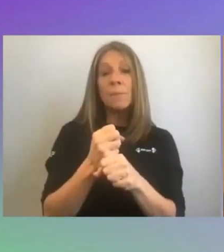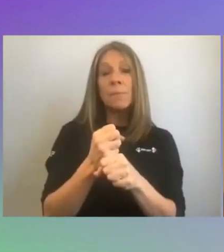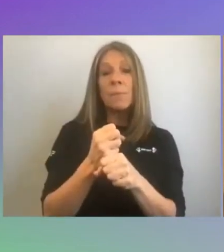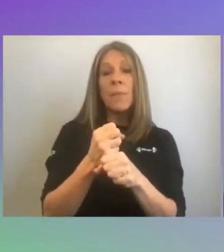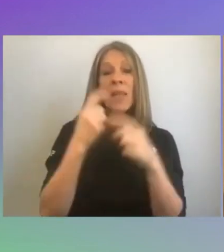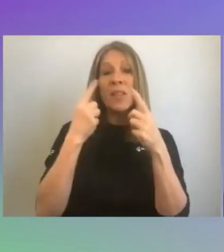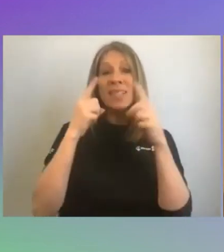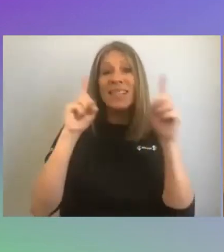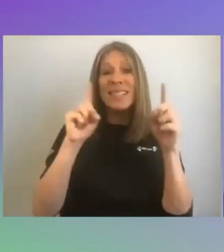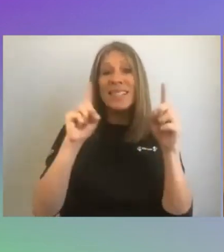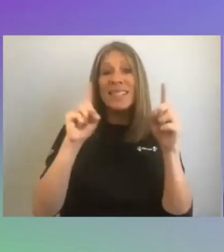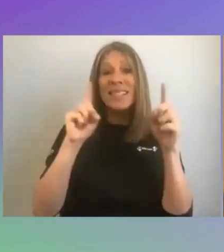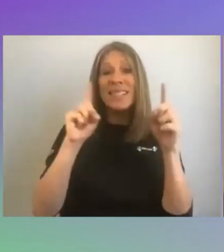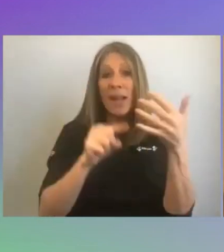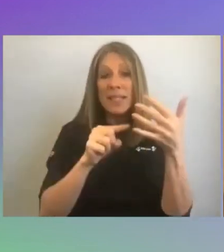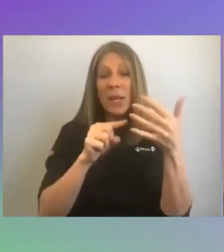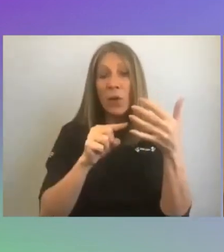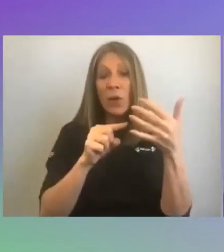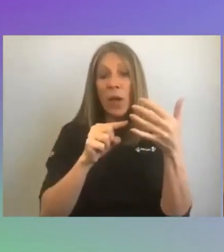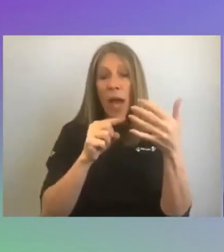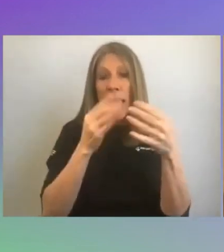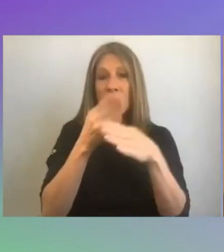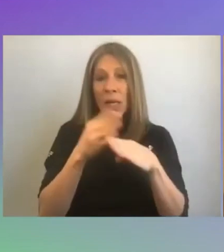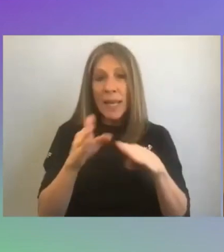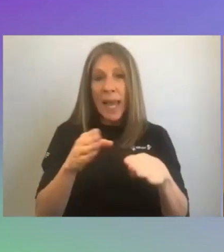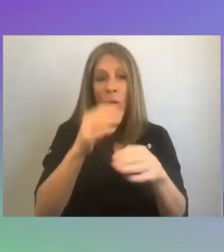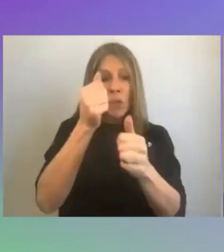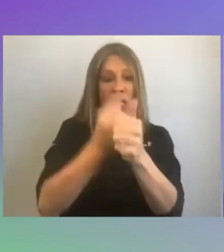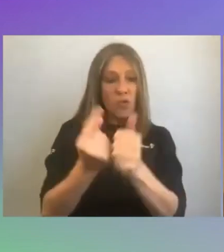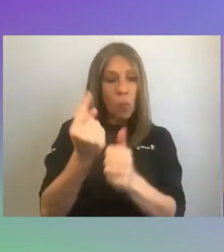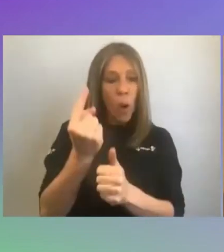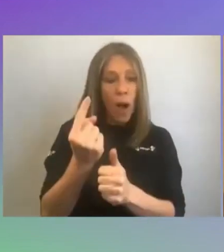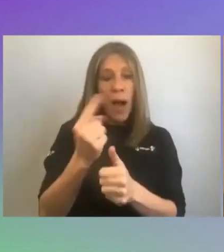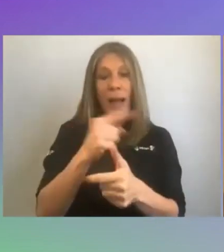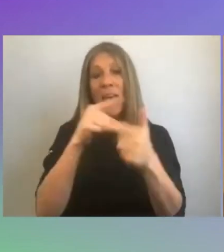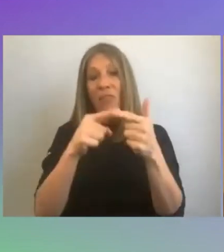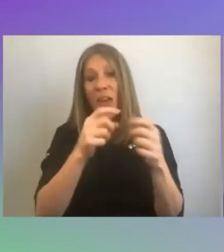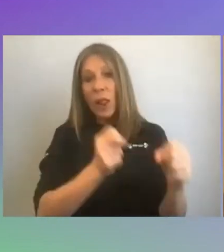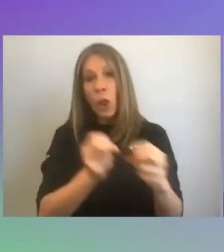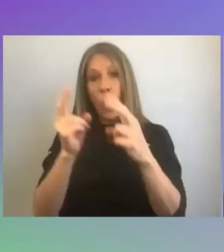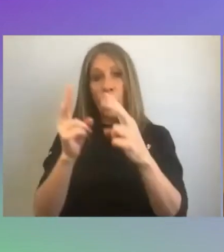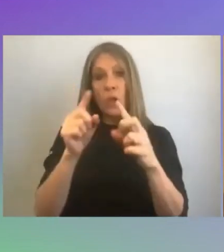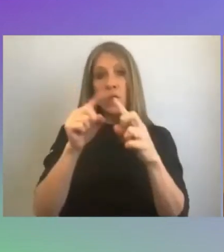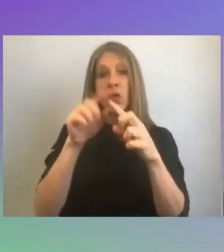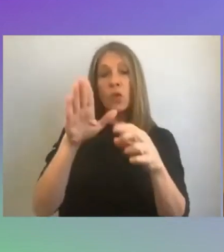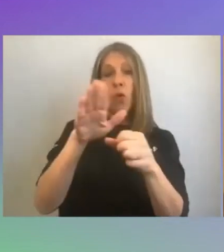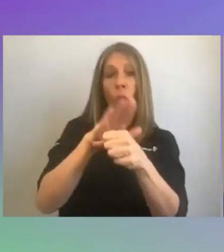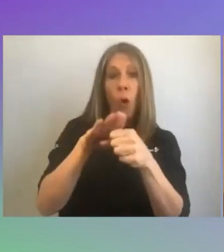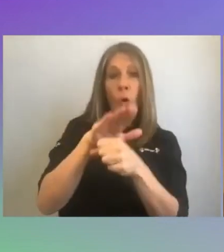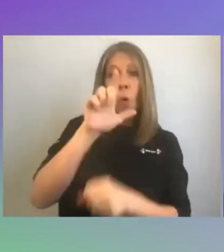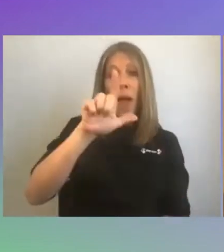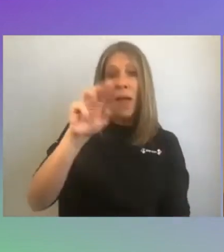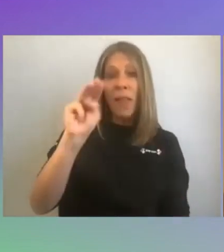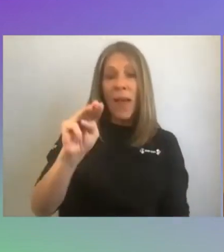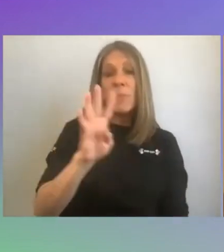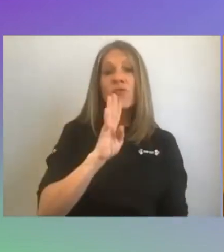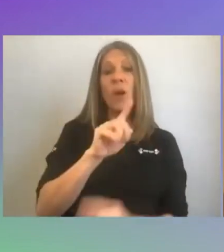success criteria and break them down one by one and load them into your local LLM, you're talking about